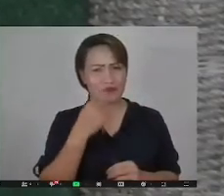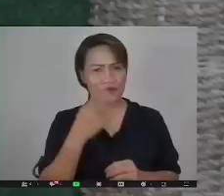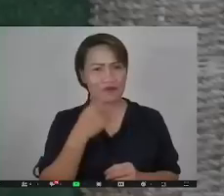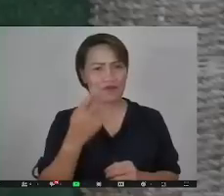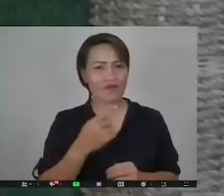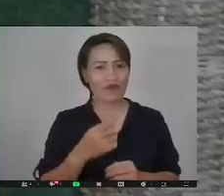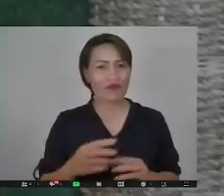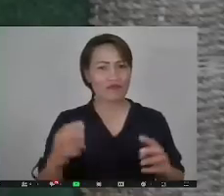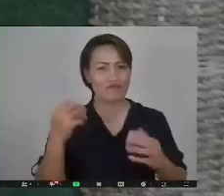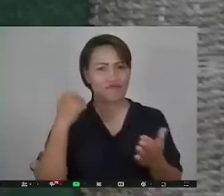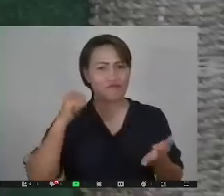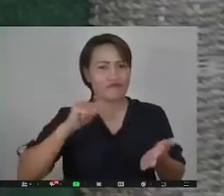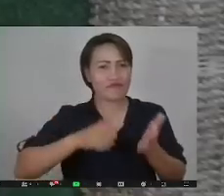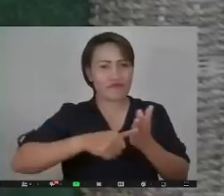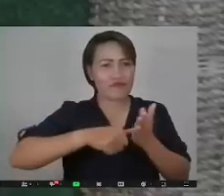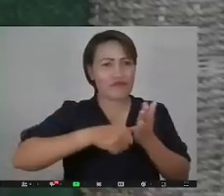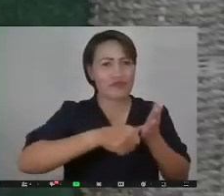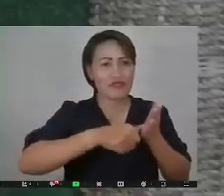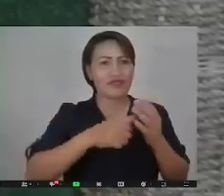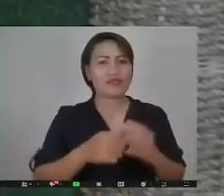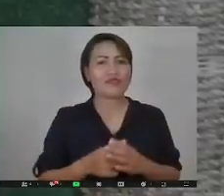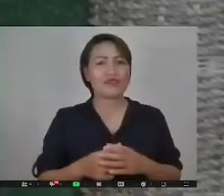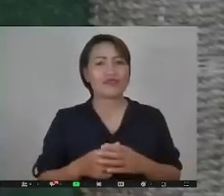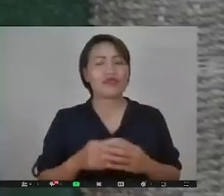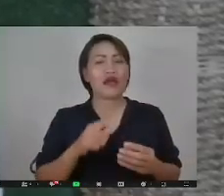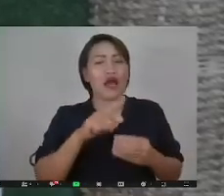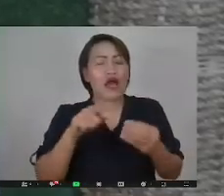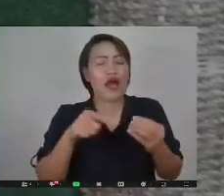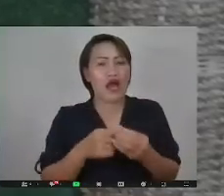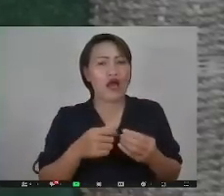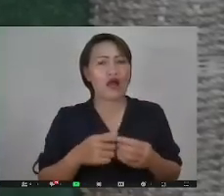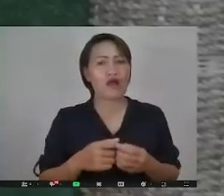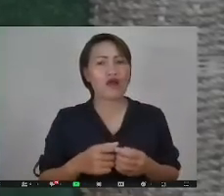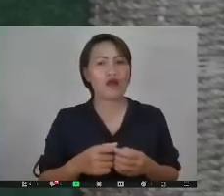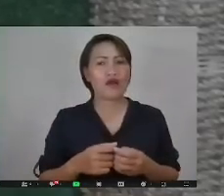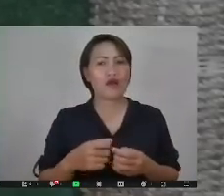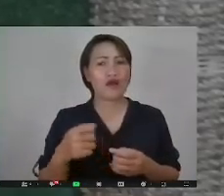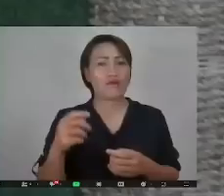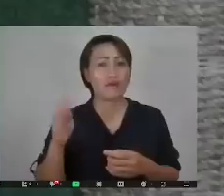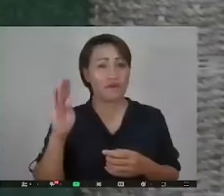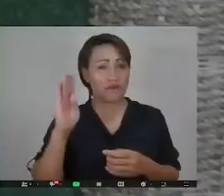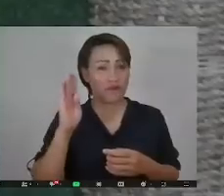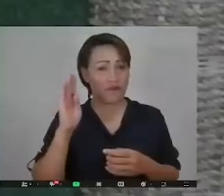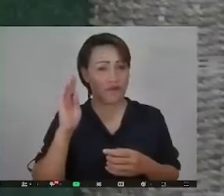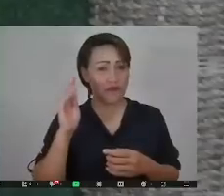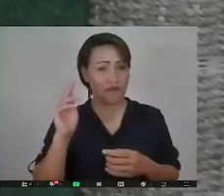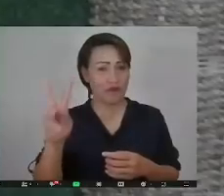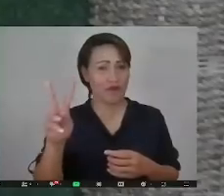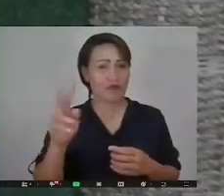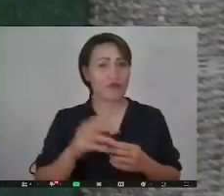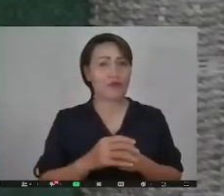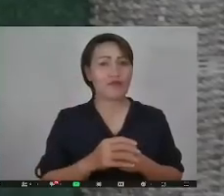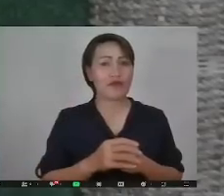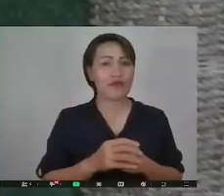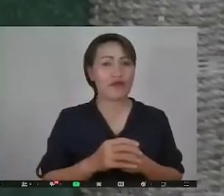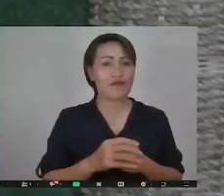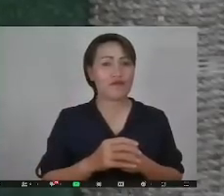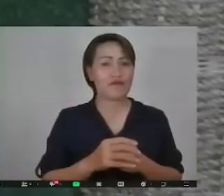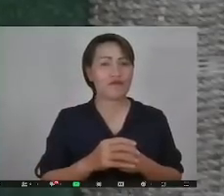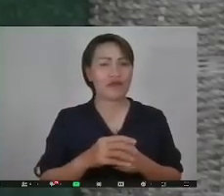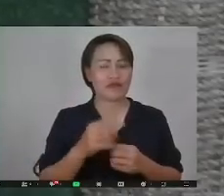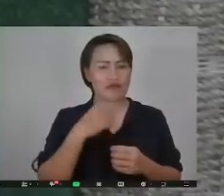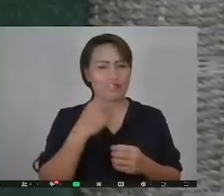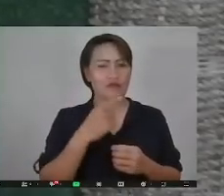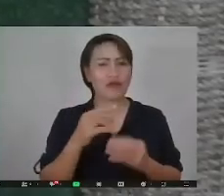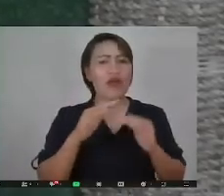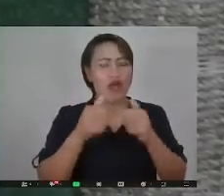the president's inaugural address and how we are going to intensify our science and mathematics education in the country. She also mentioned that